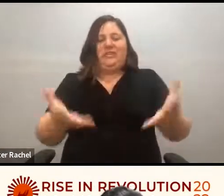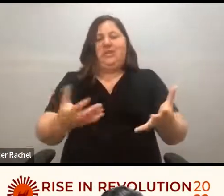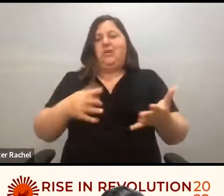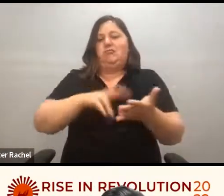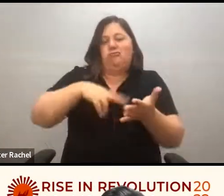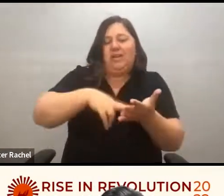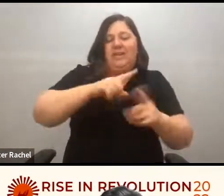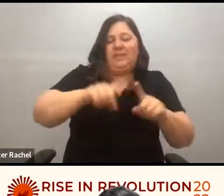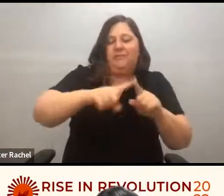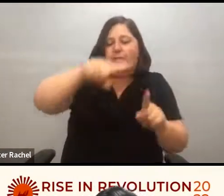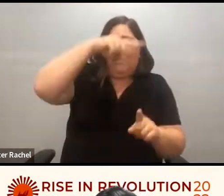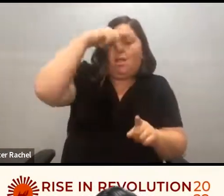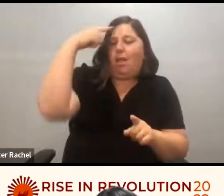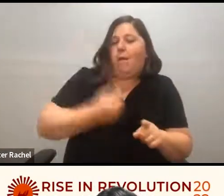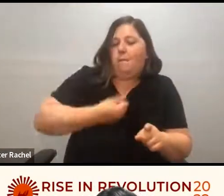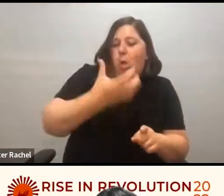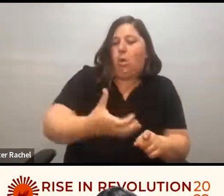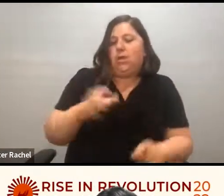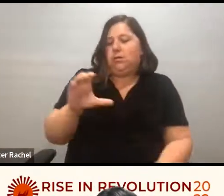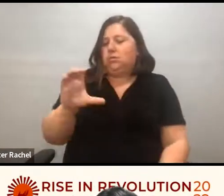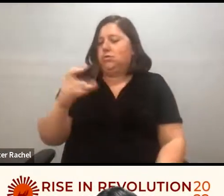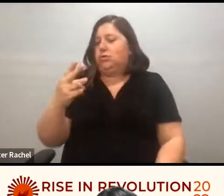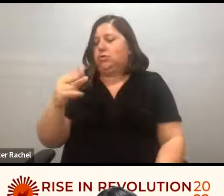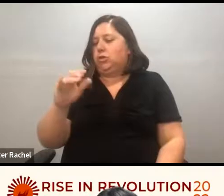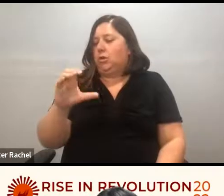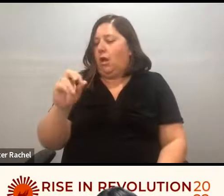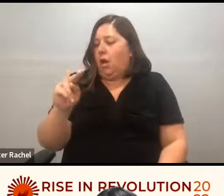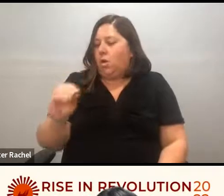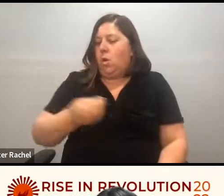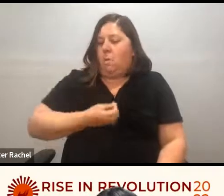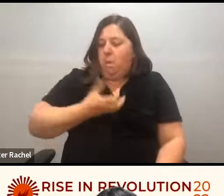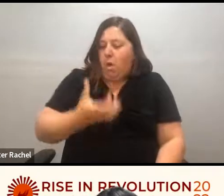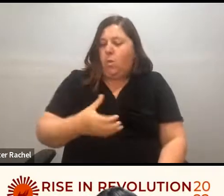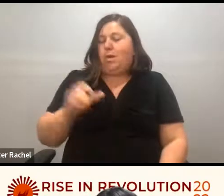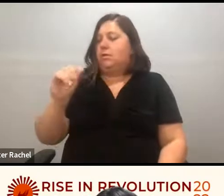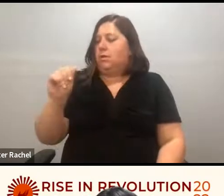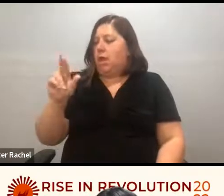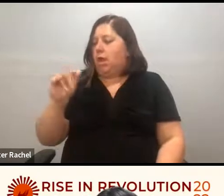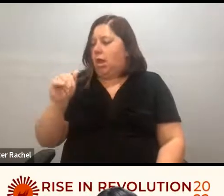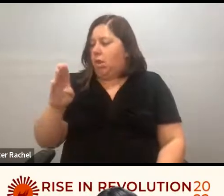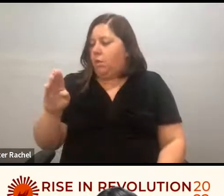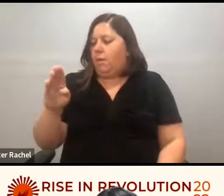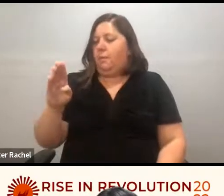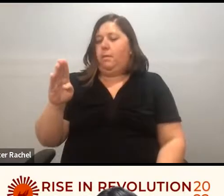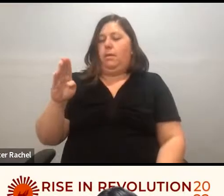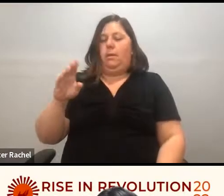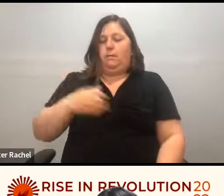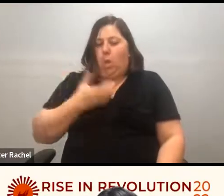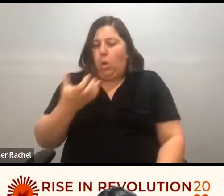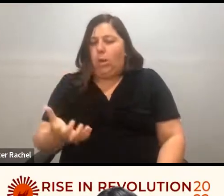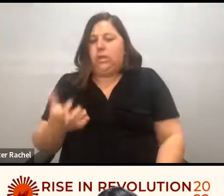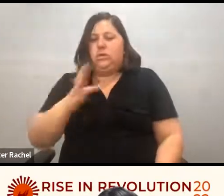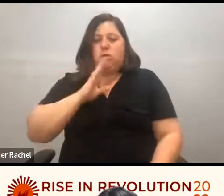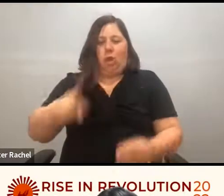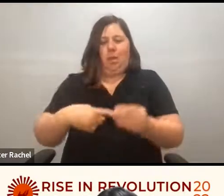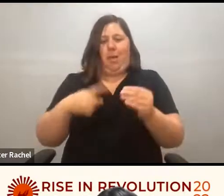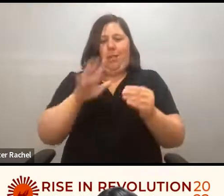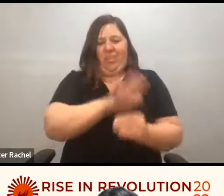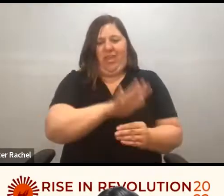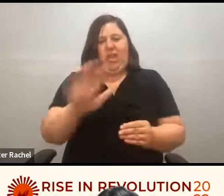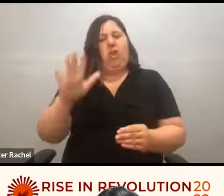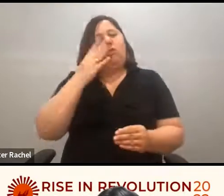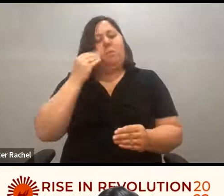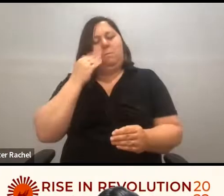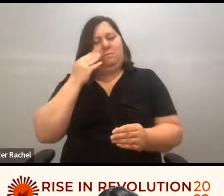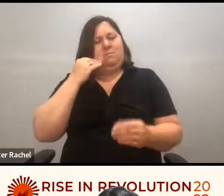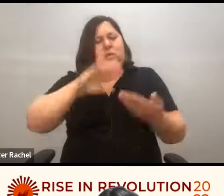poets, Chicano poets, Arab poets, who were all speaking to the issues that their communities were